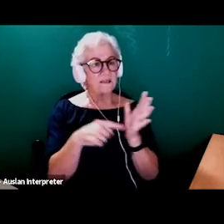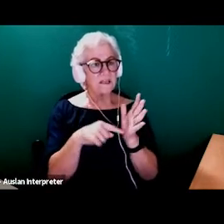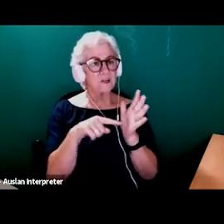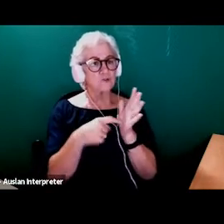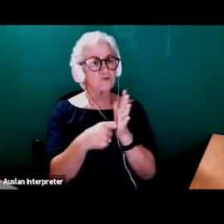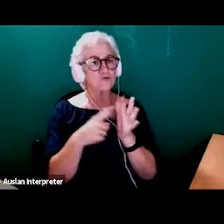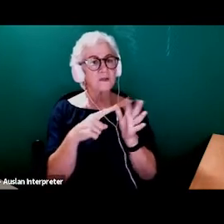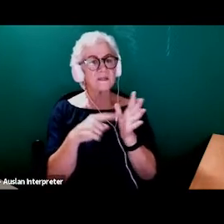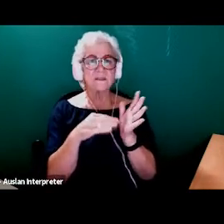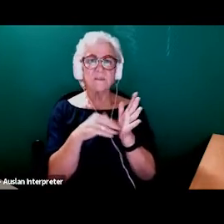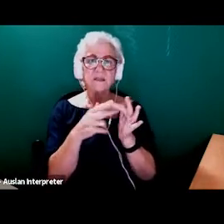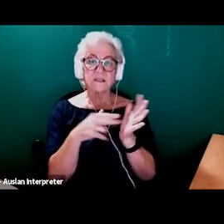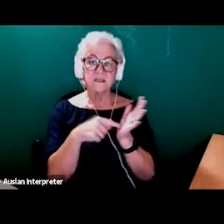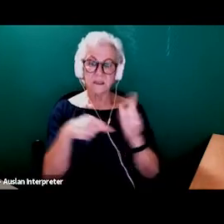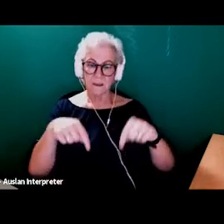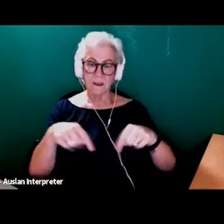South Wales.